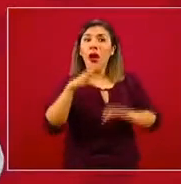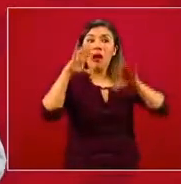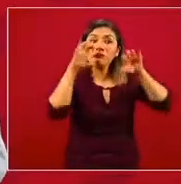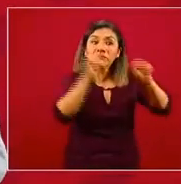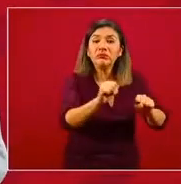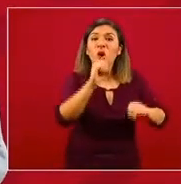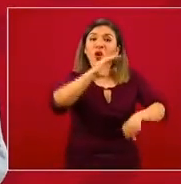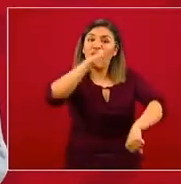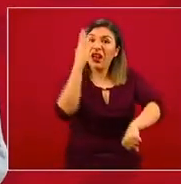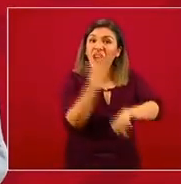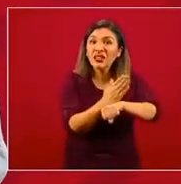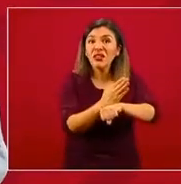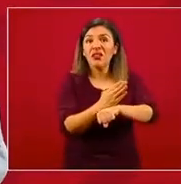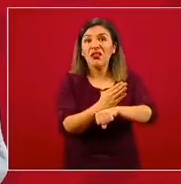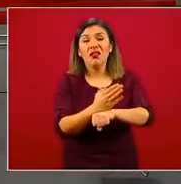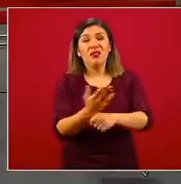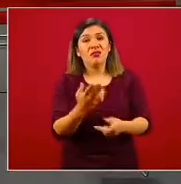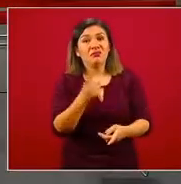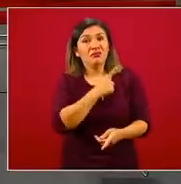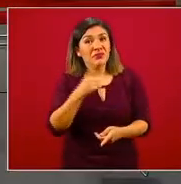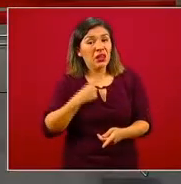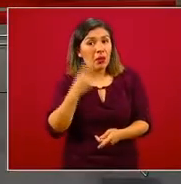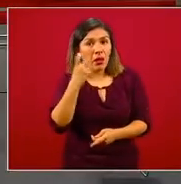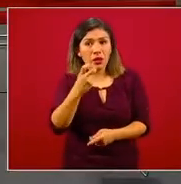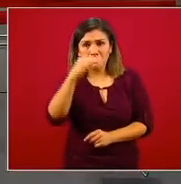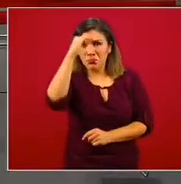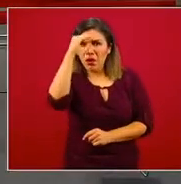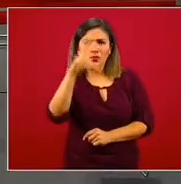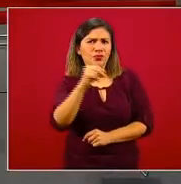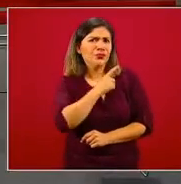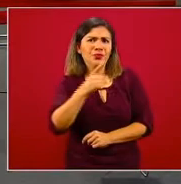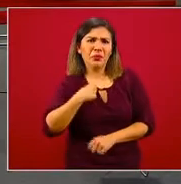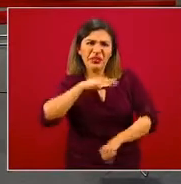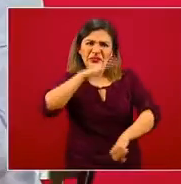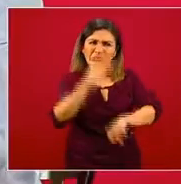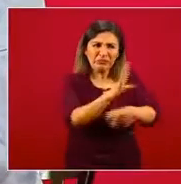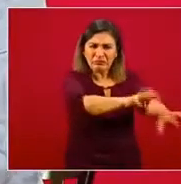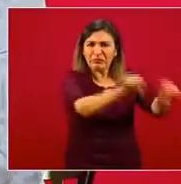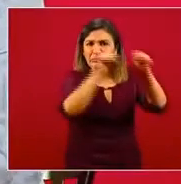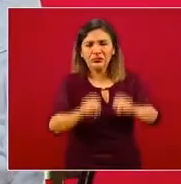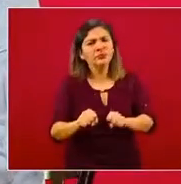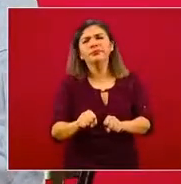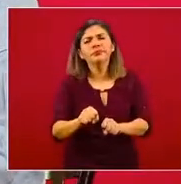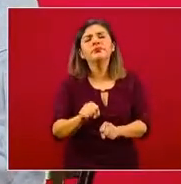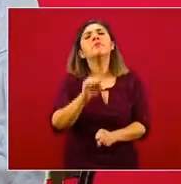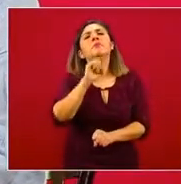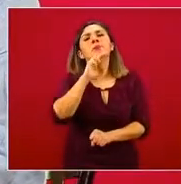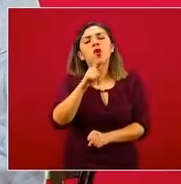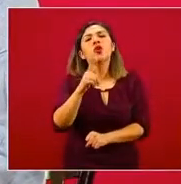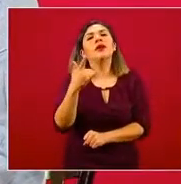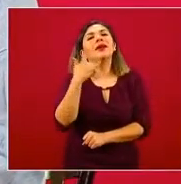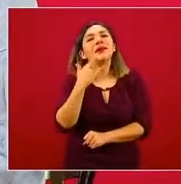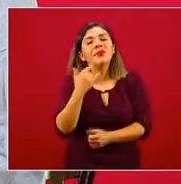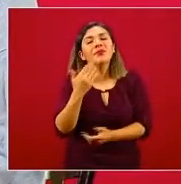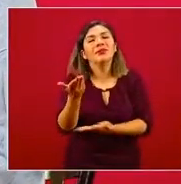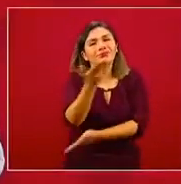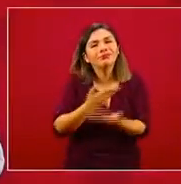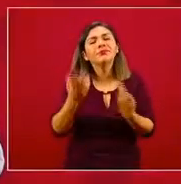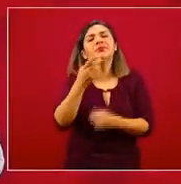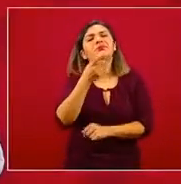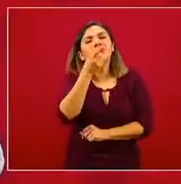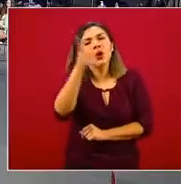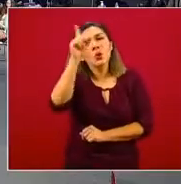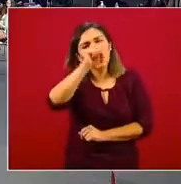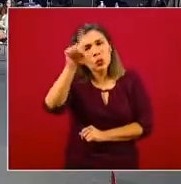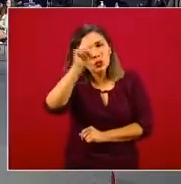you can't use the public force, or you must not use the public force, and that's some decision that we made since the very beginning.